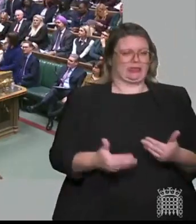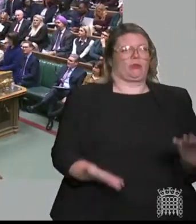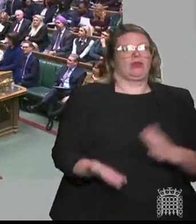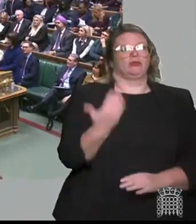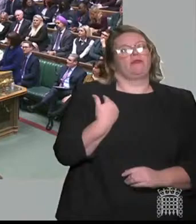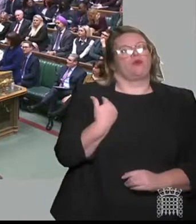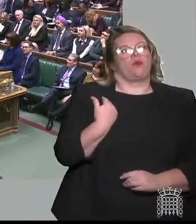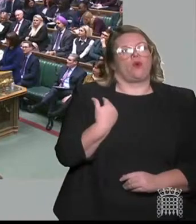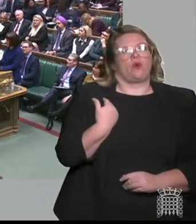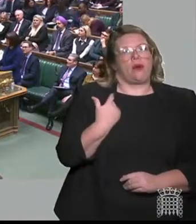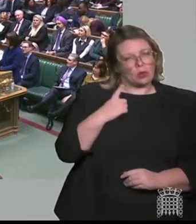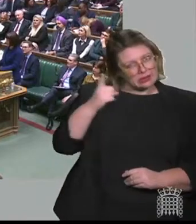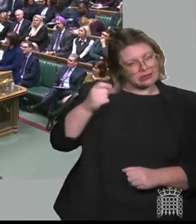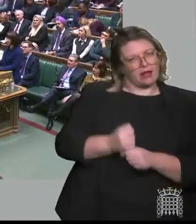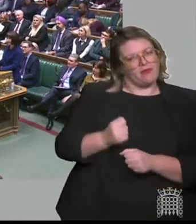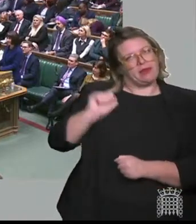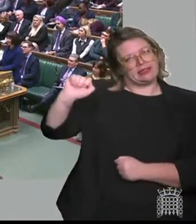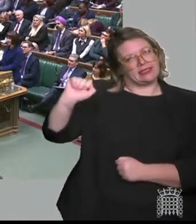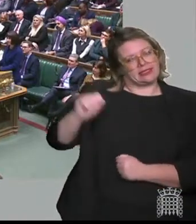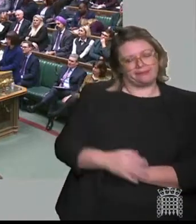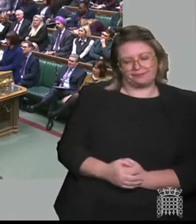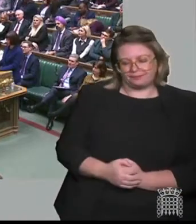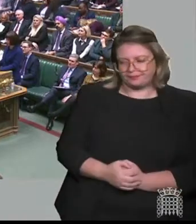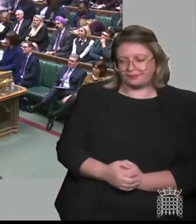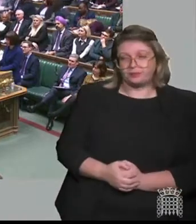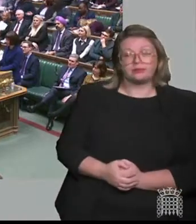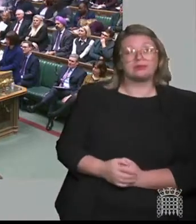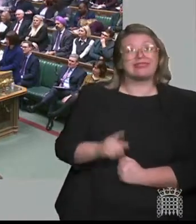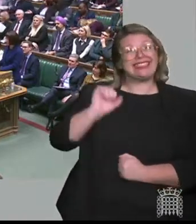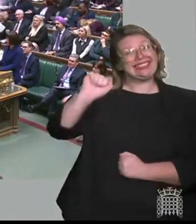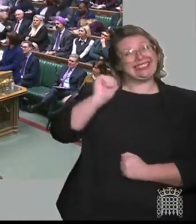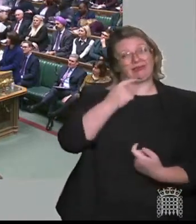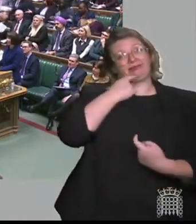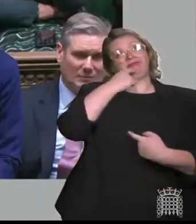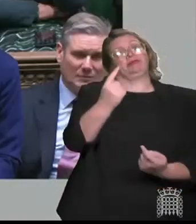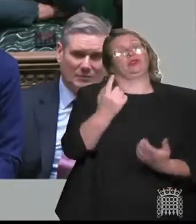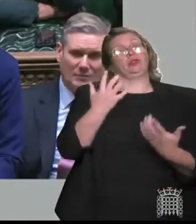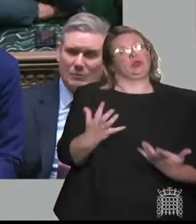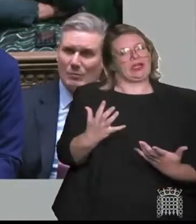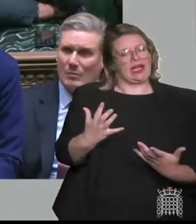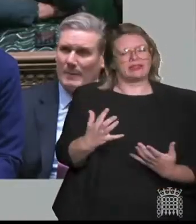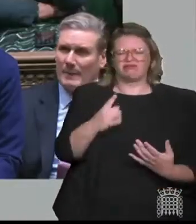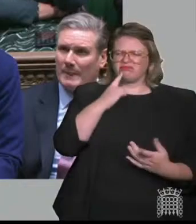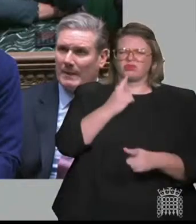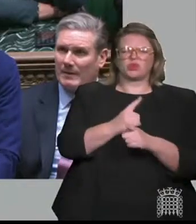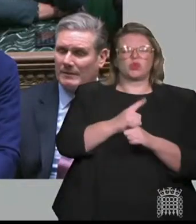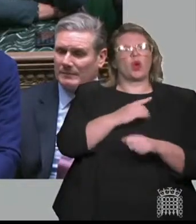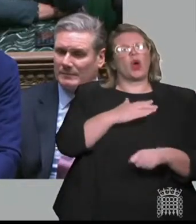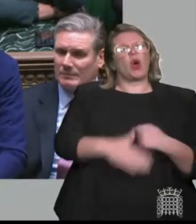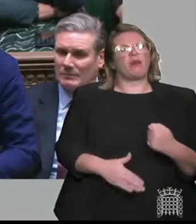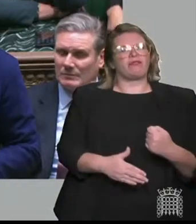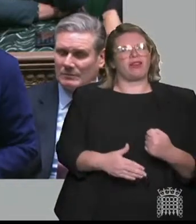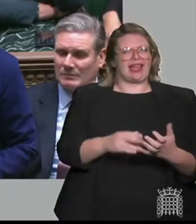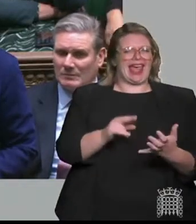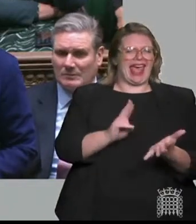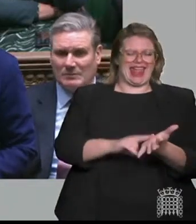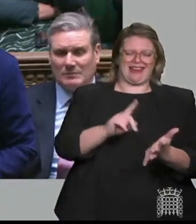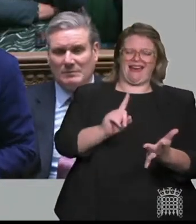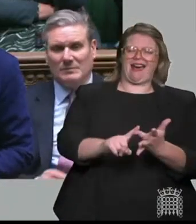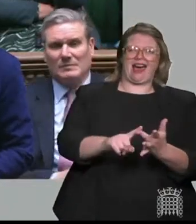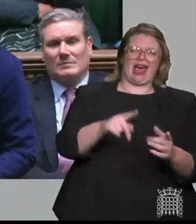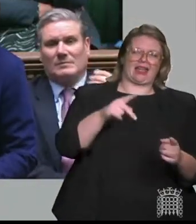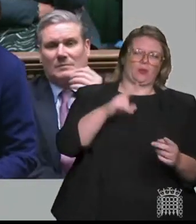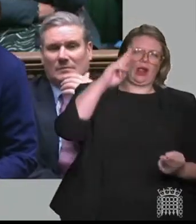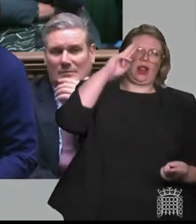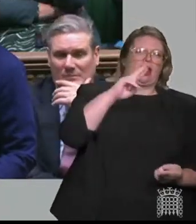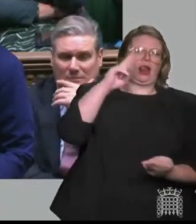Mr. Speaker, the centrepiece of today's autumn statement is a cut in the headline rate of national